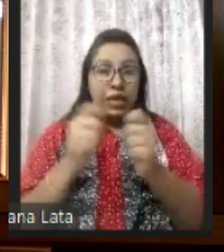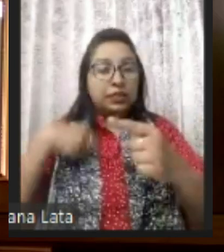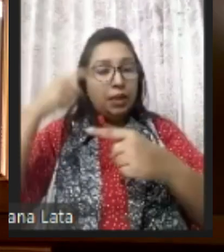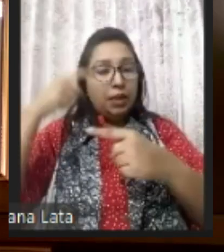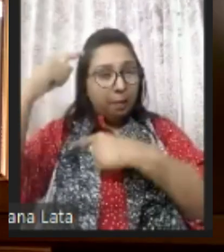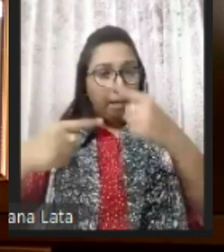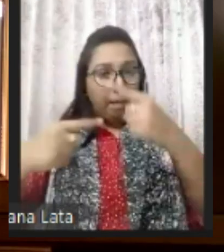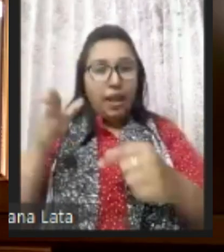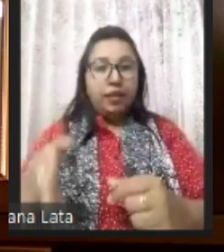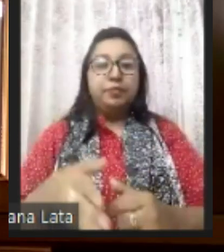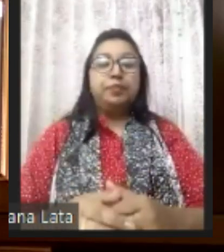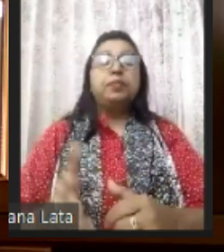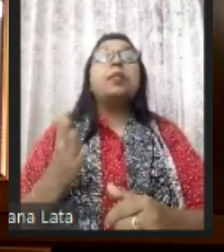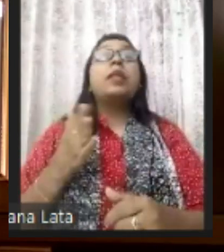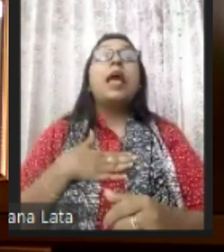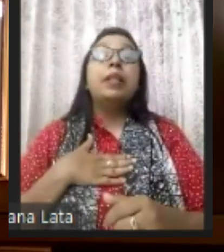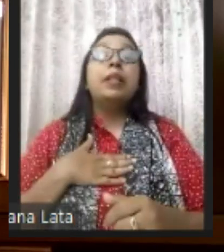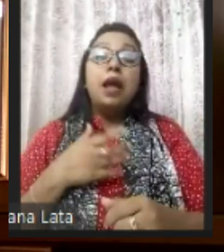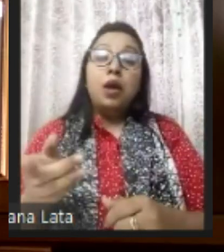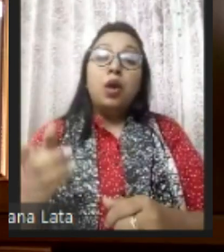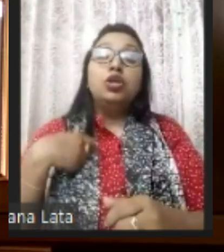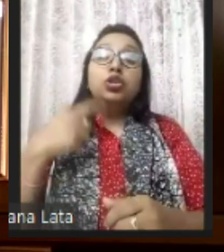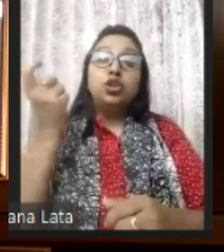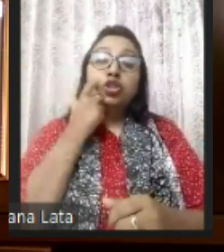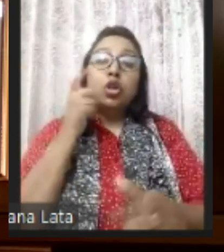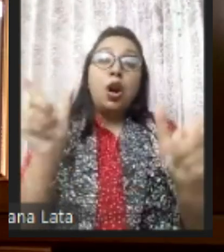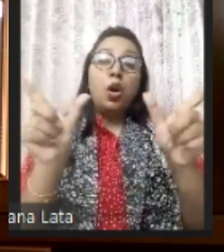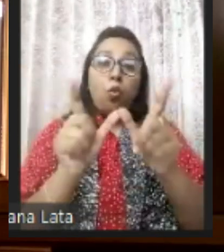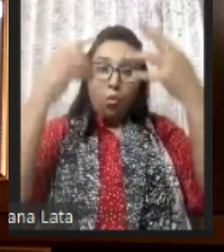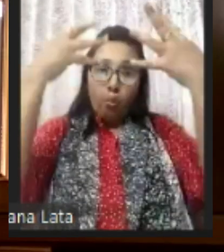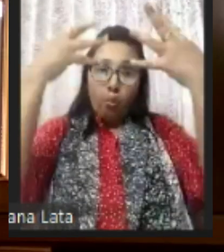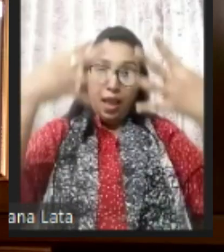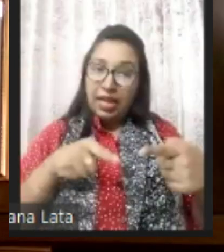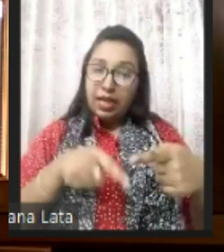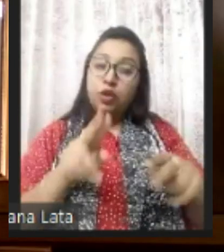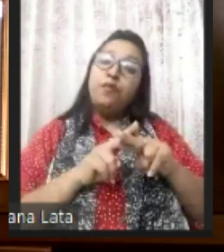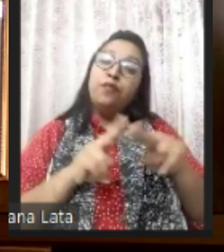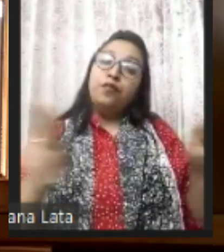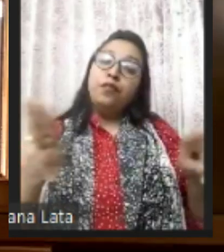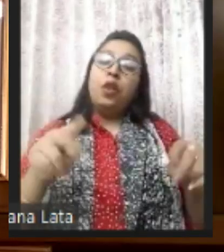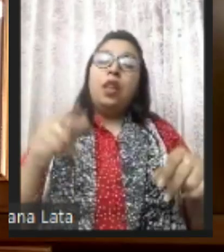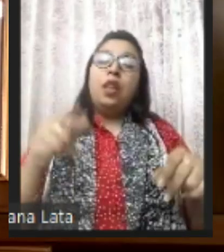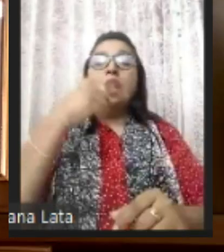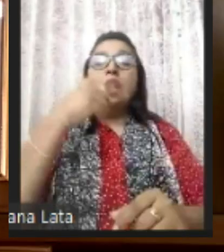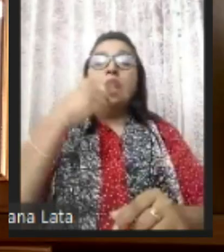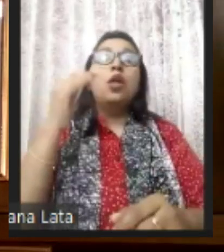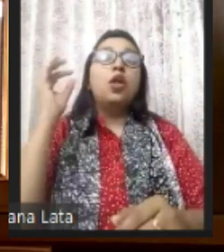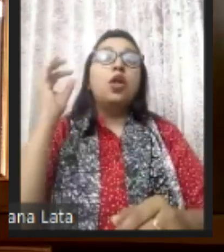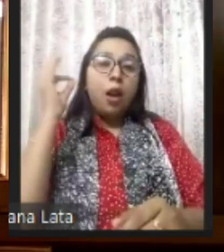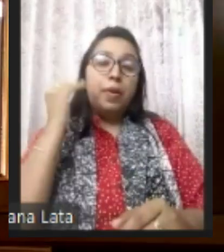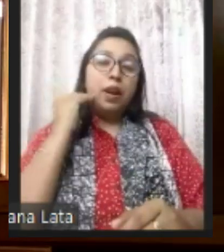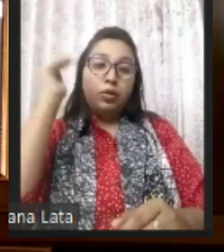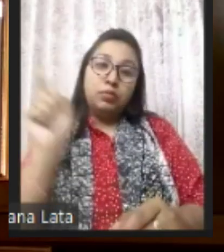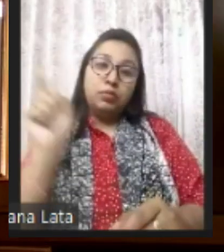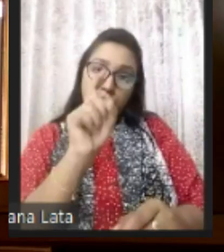2,000 citizens service in the various government office and field levels in Bangladesh are